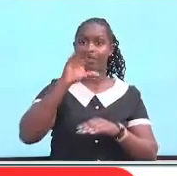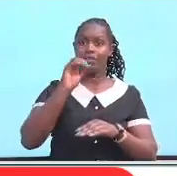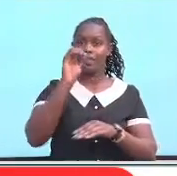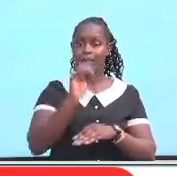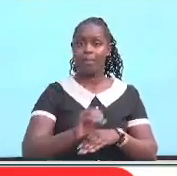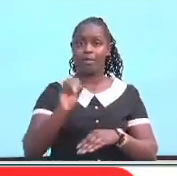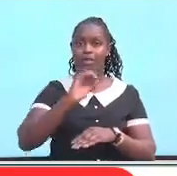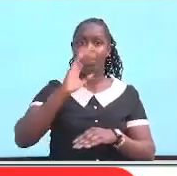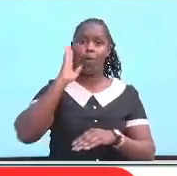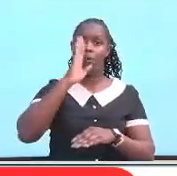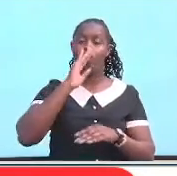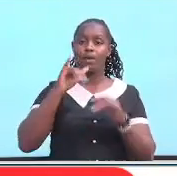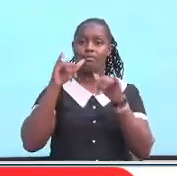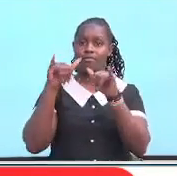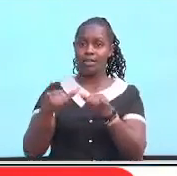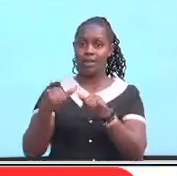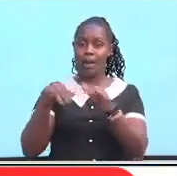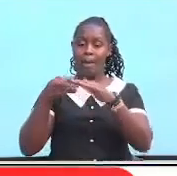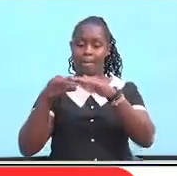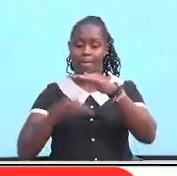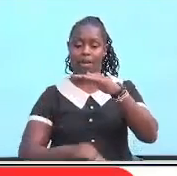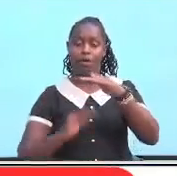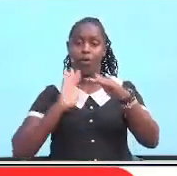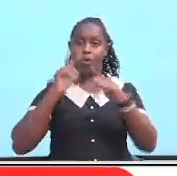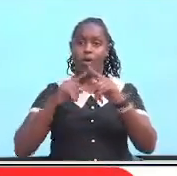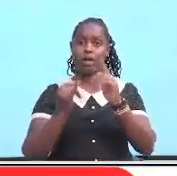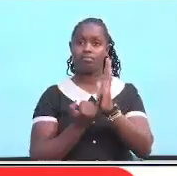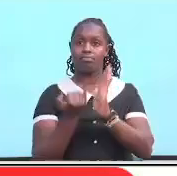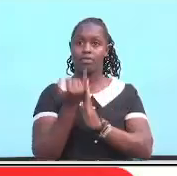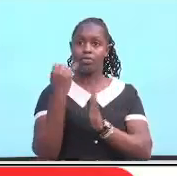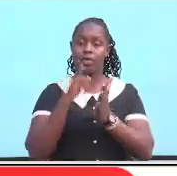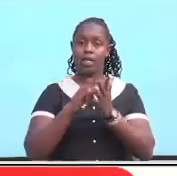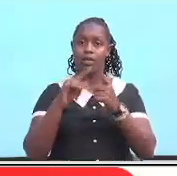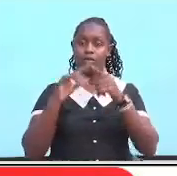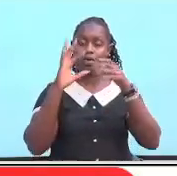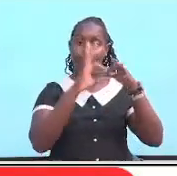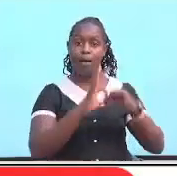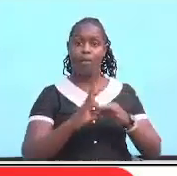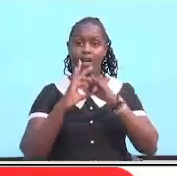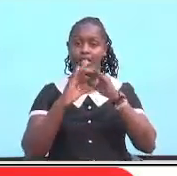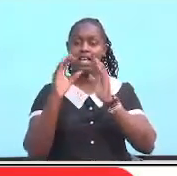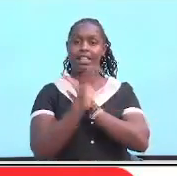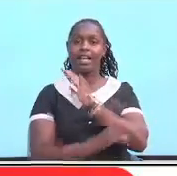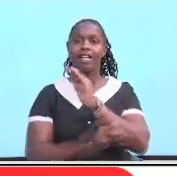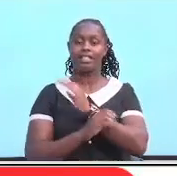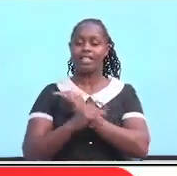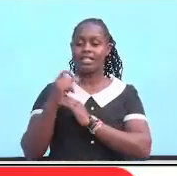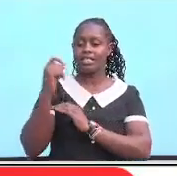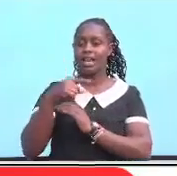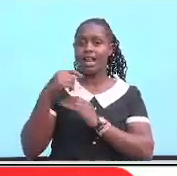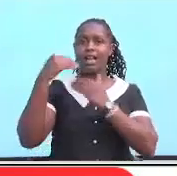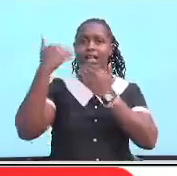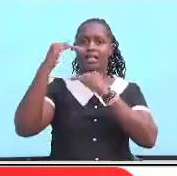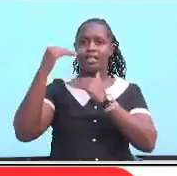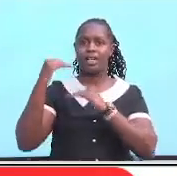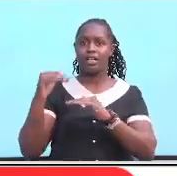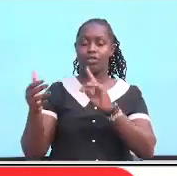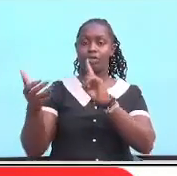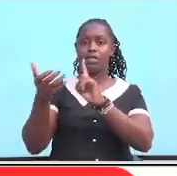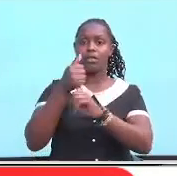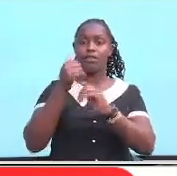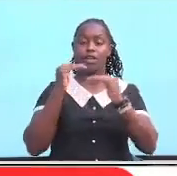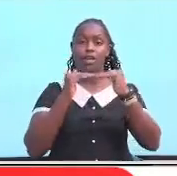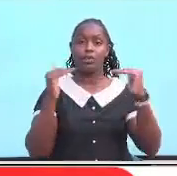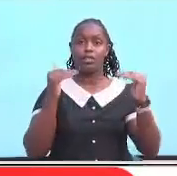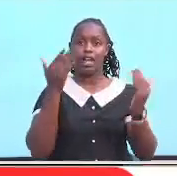be retained, while those below will be raised so as to harmonize the country's salary structure to achieve equity and